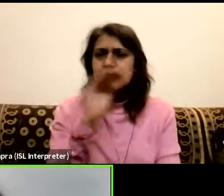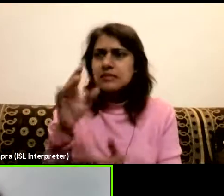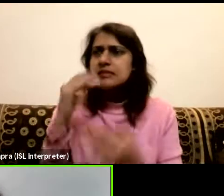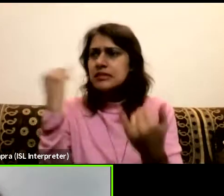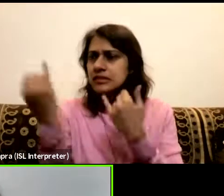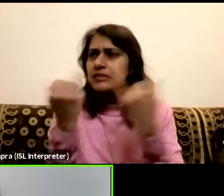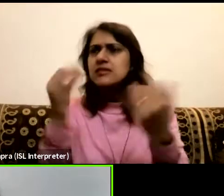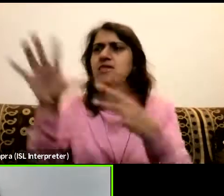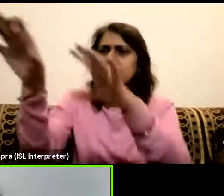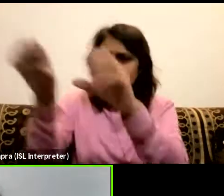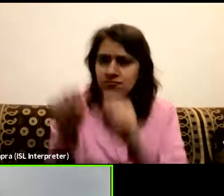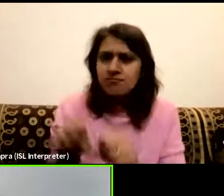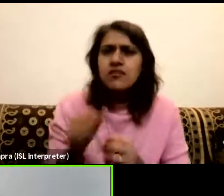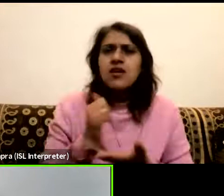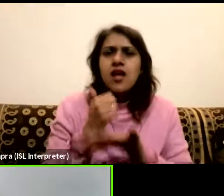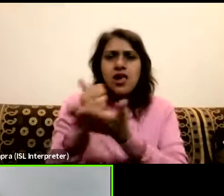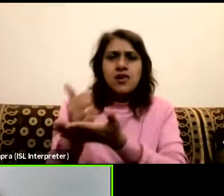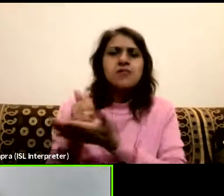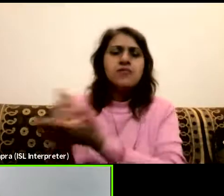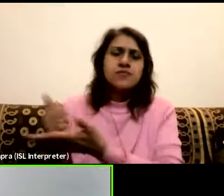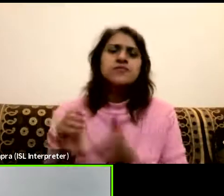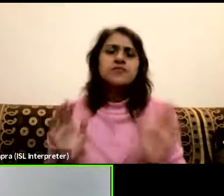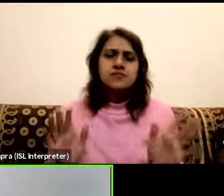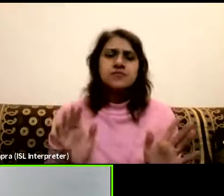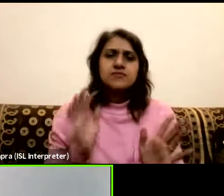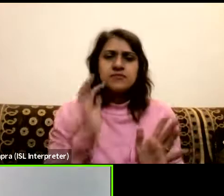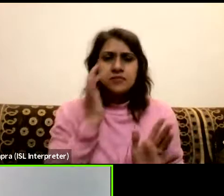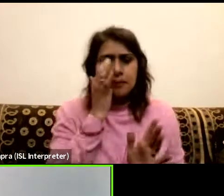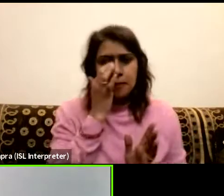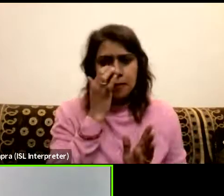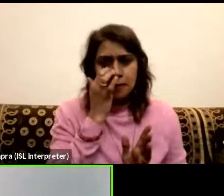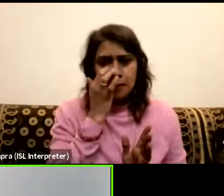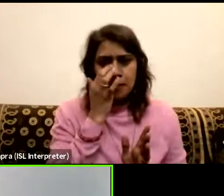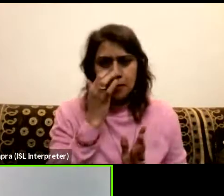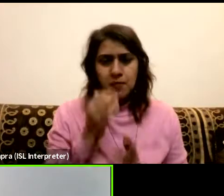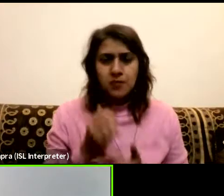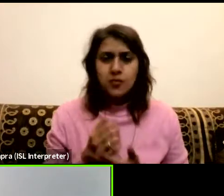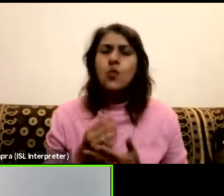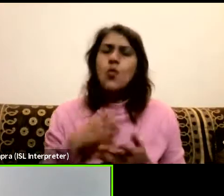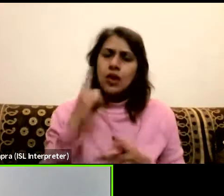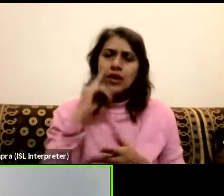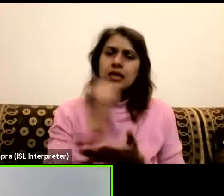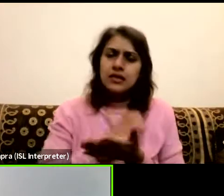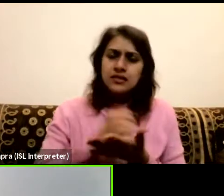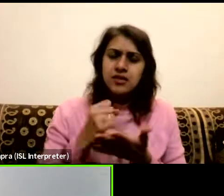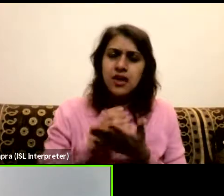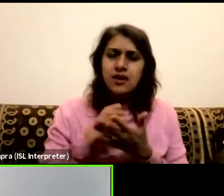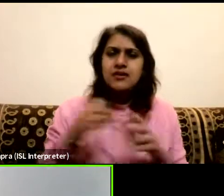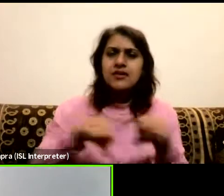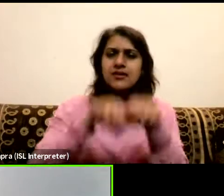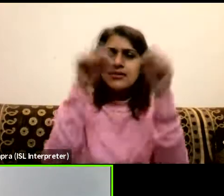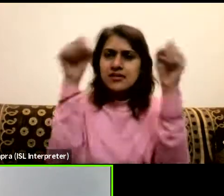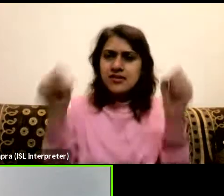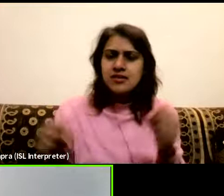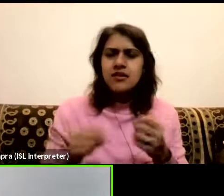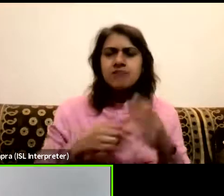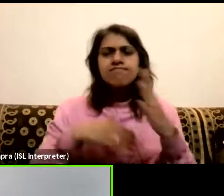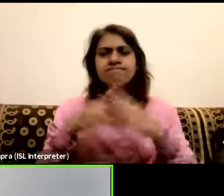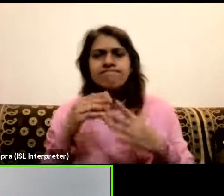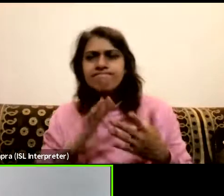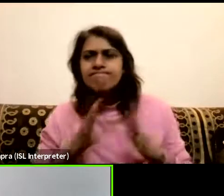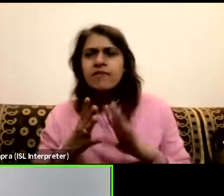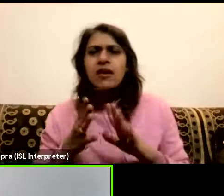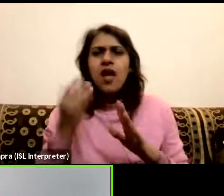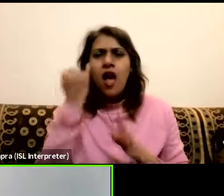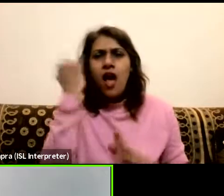child. So we need to build systems where we can track children,